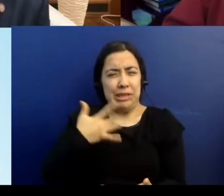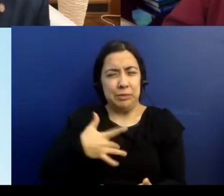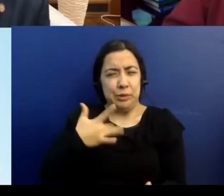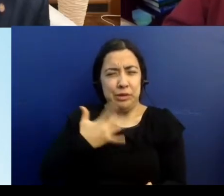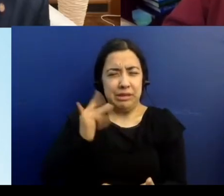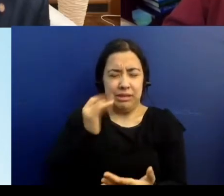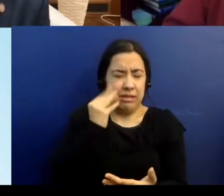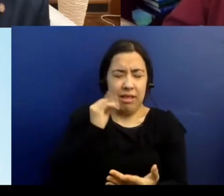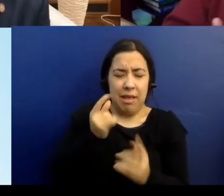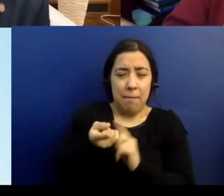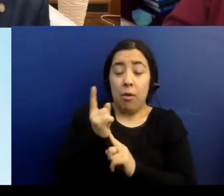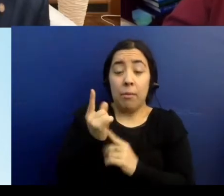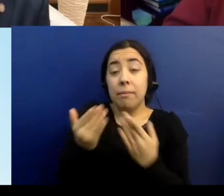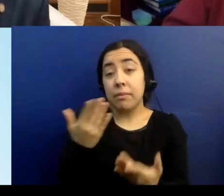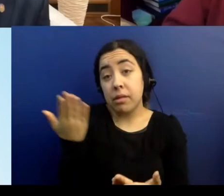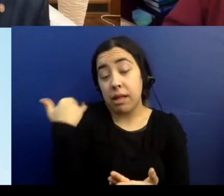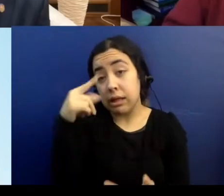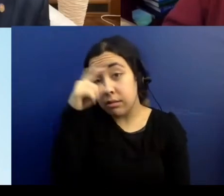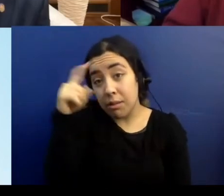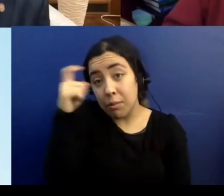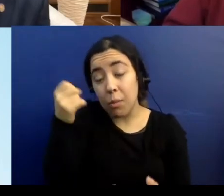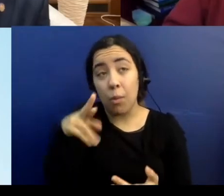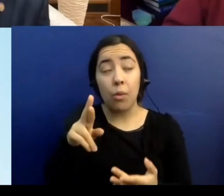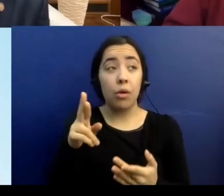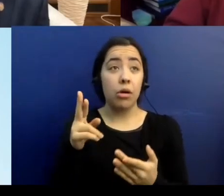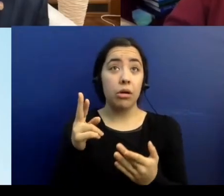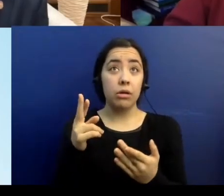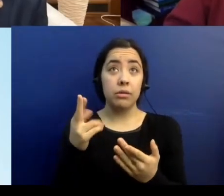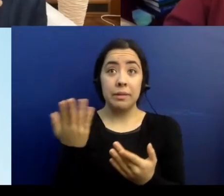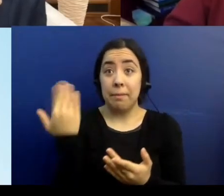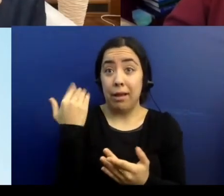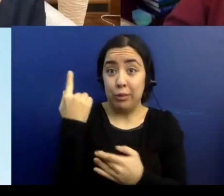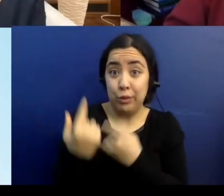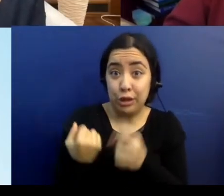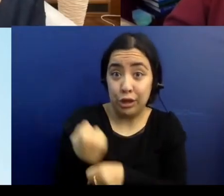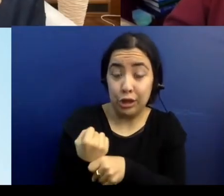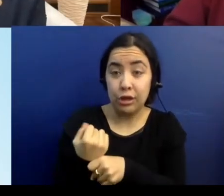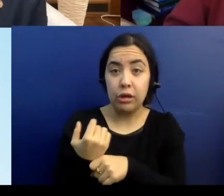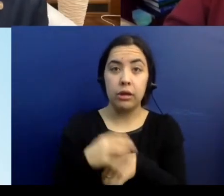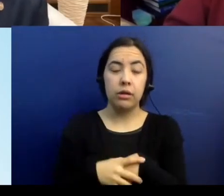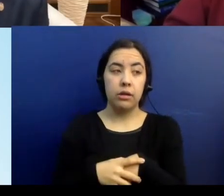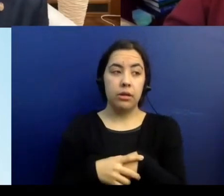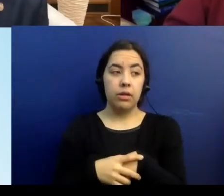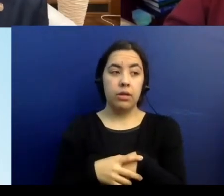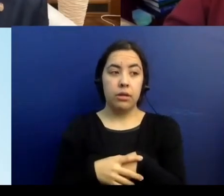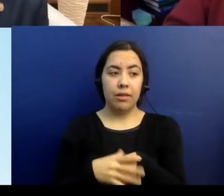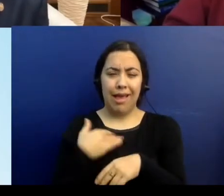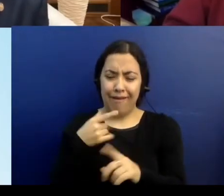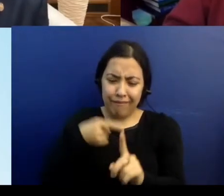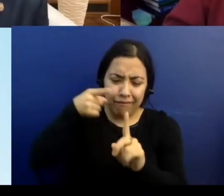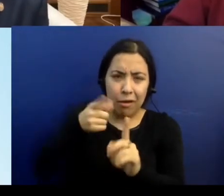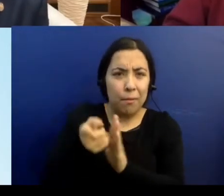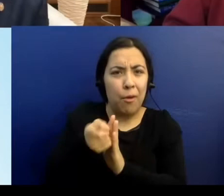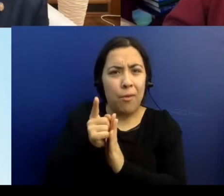maybe over the summer or during the last year at some time that really gave you